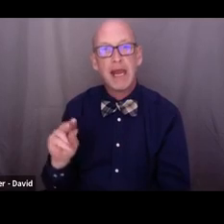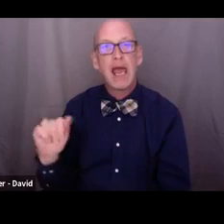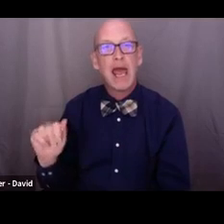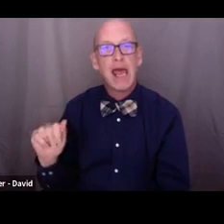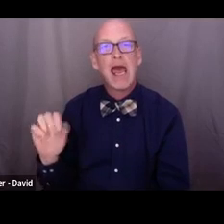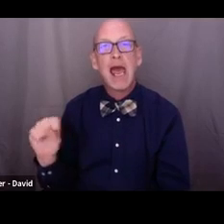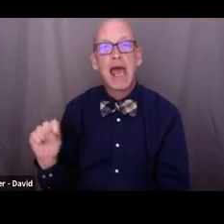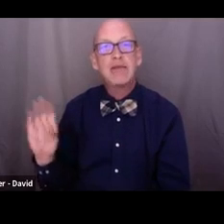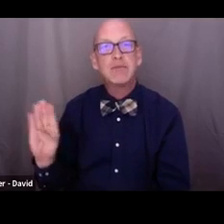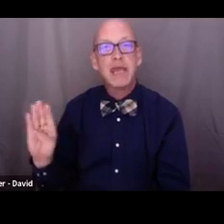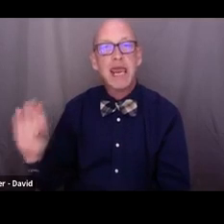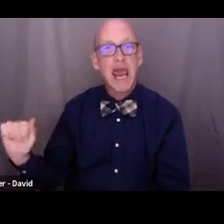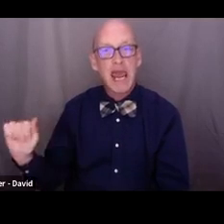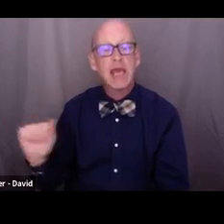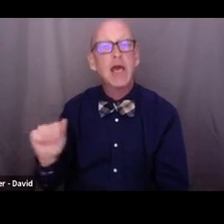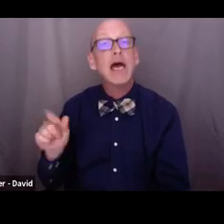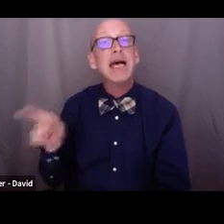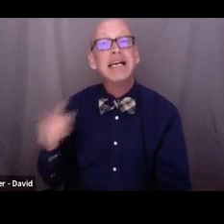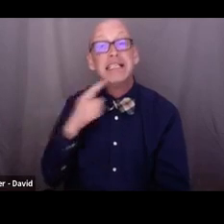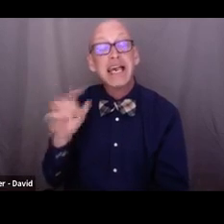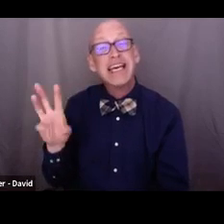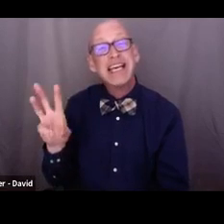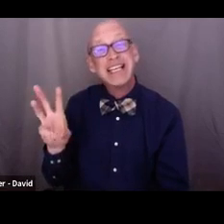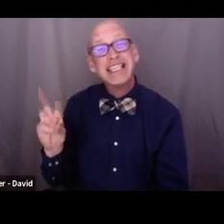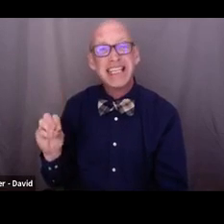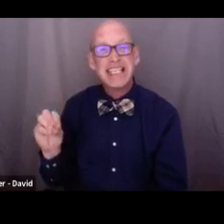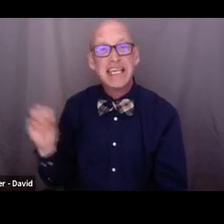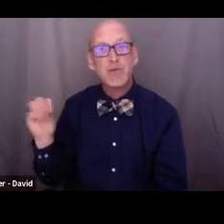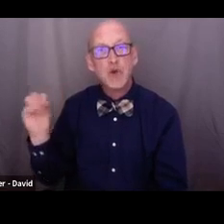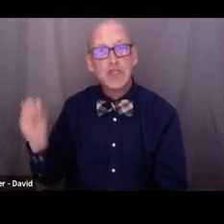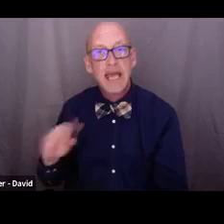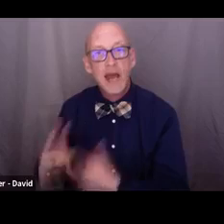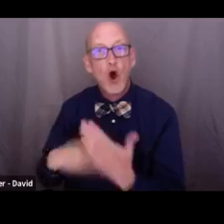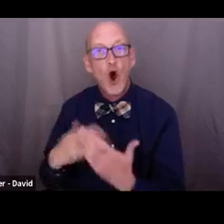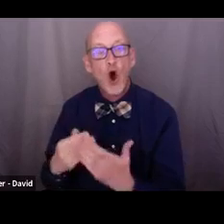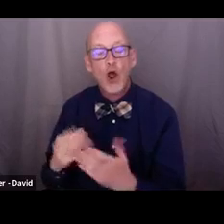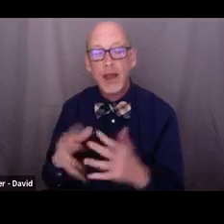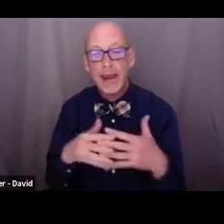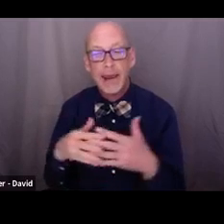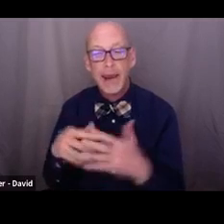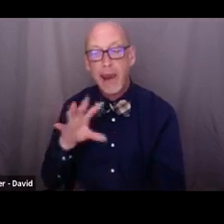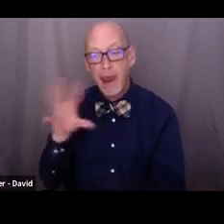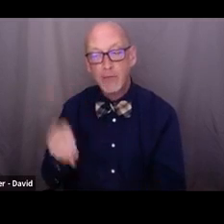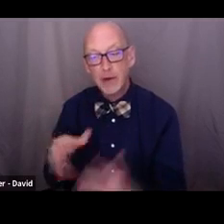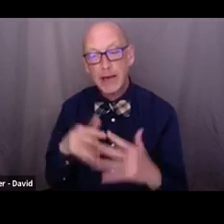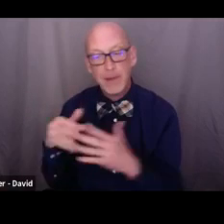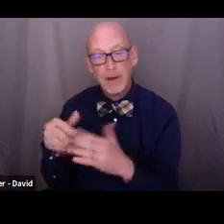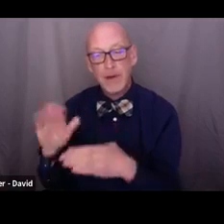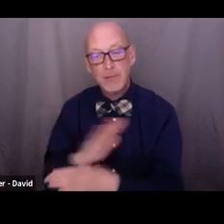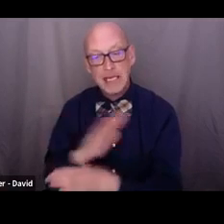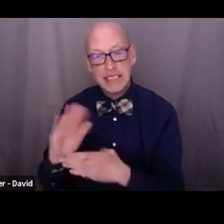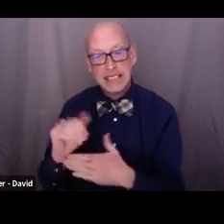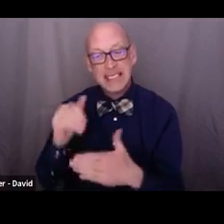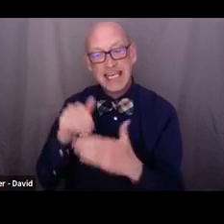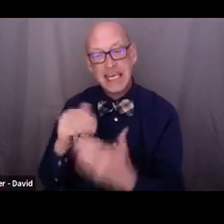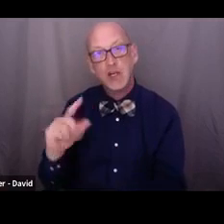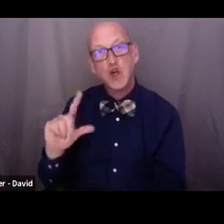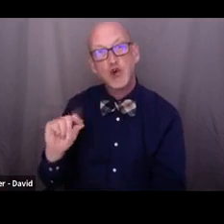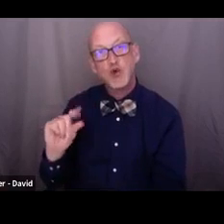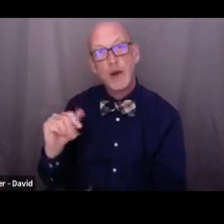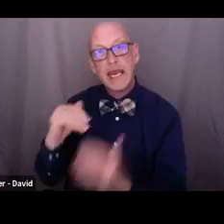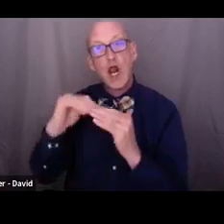almost 60% of all African-American businesses in the country are in the 20